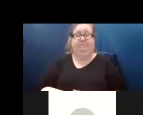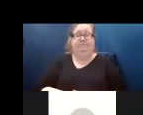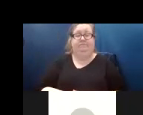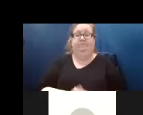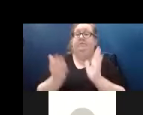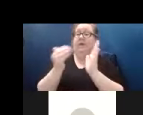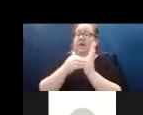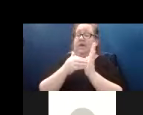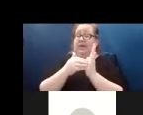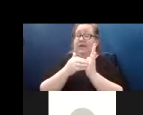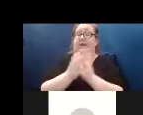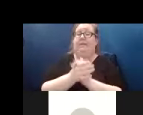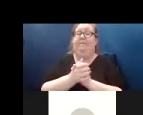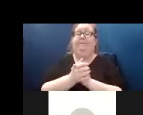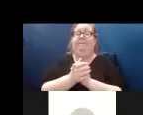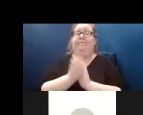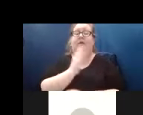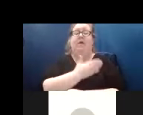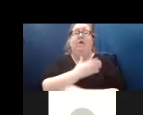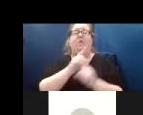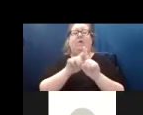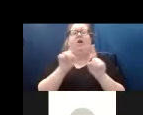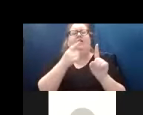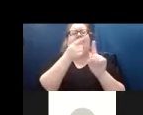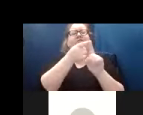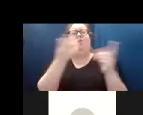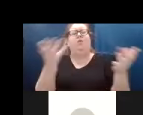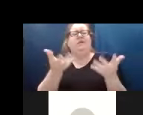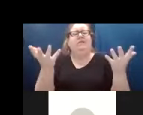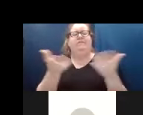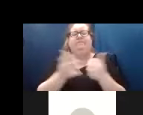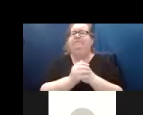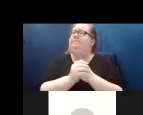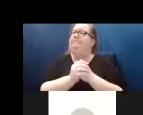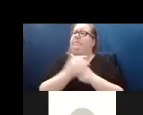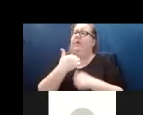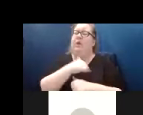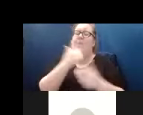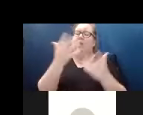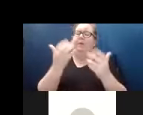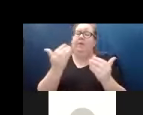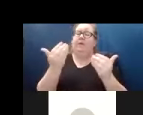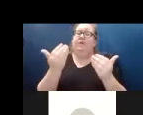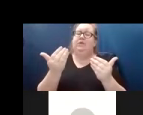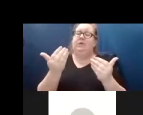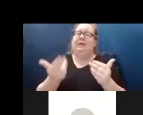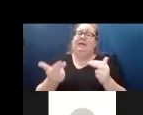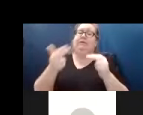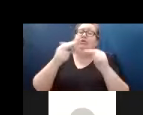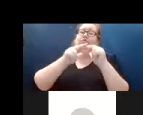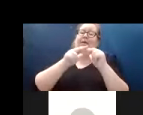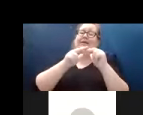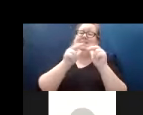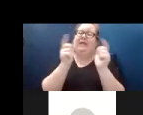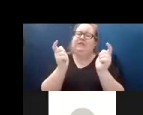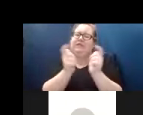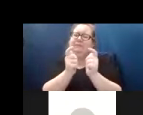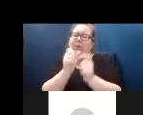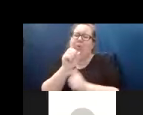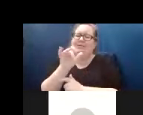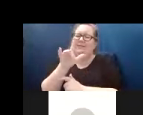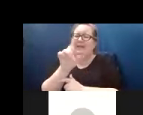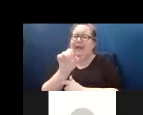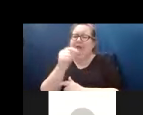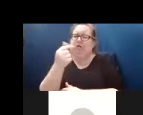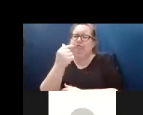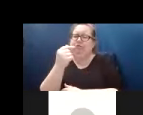Again, so here, what are our different goals here? We want to increase that super small scale